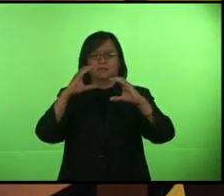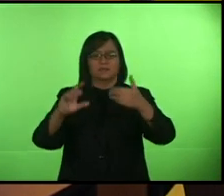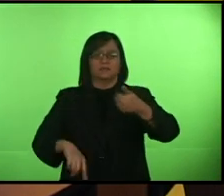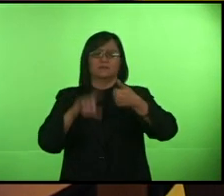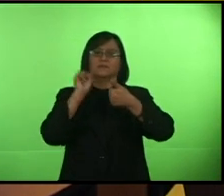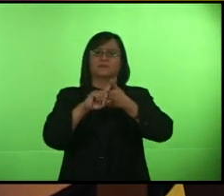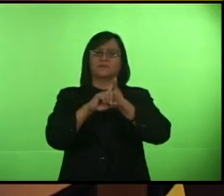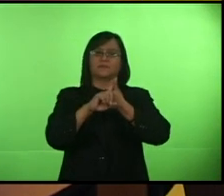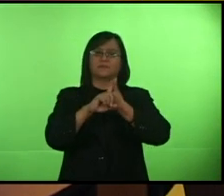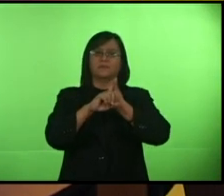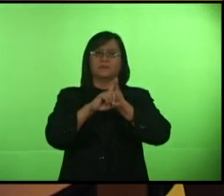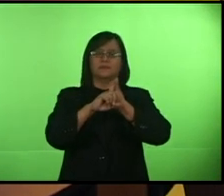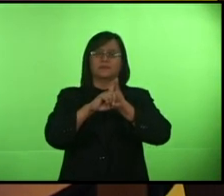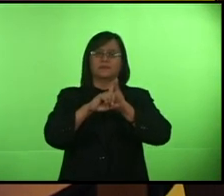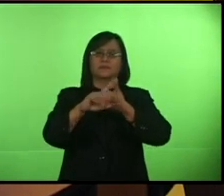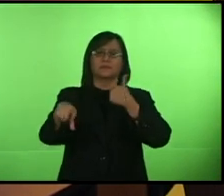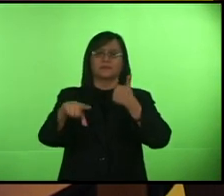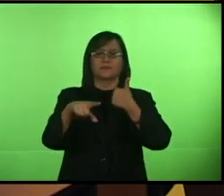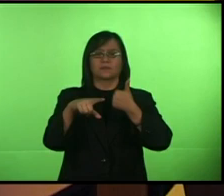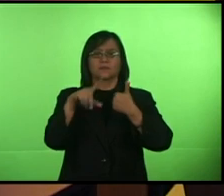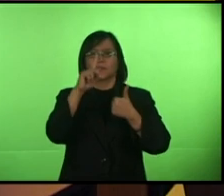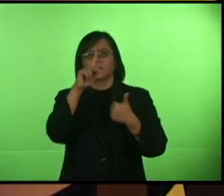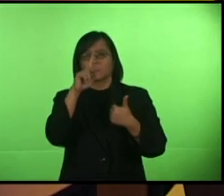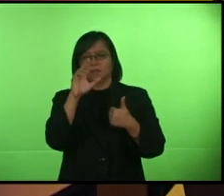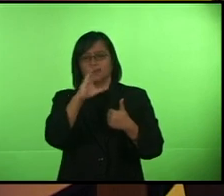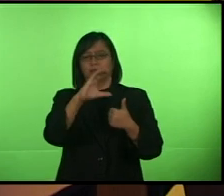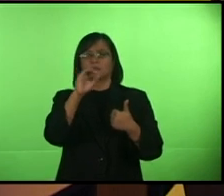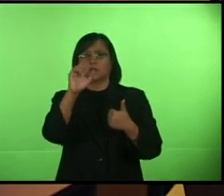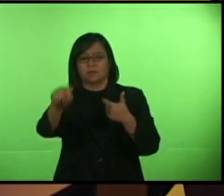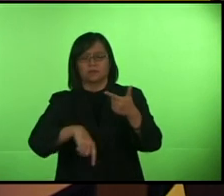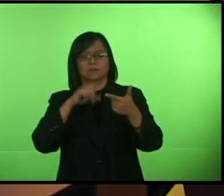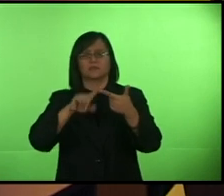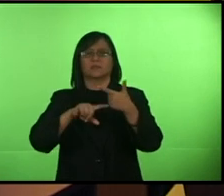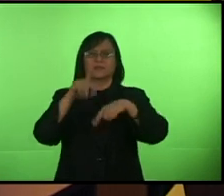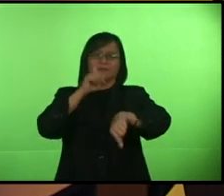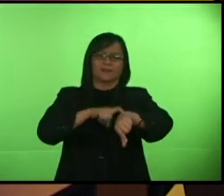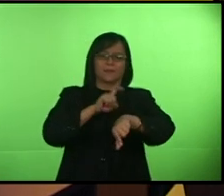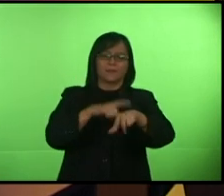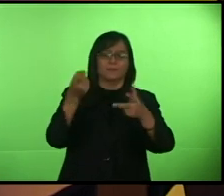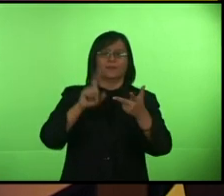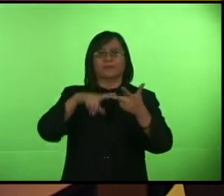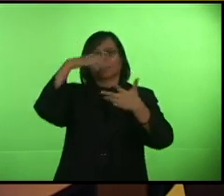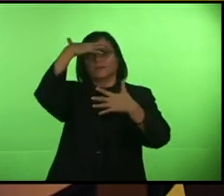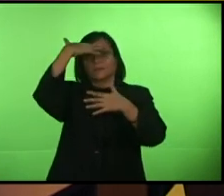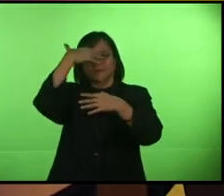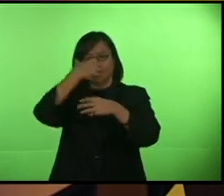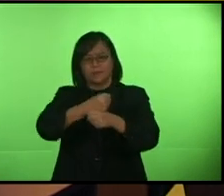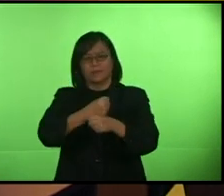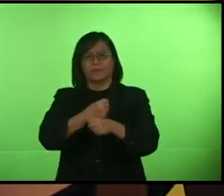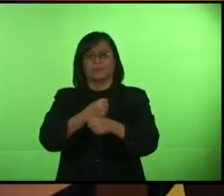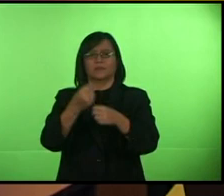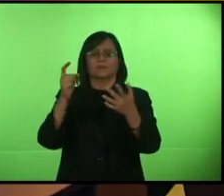communication, okay, such as cost, okay, time, confidence. Are you confident enough to communicate with the